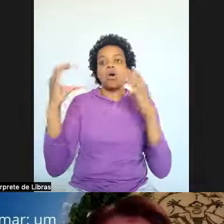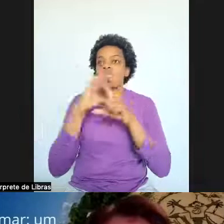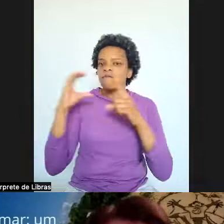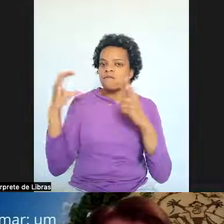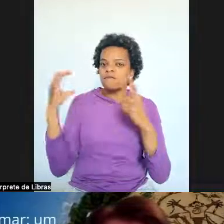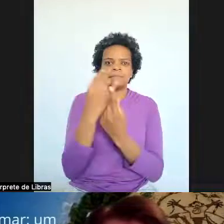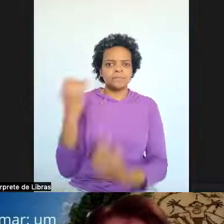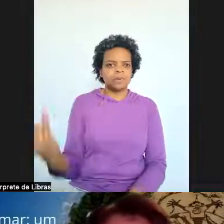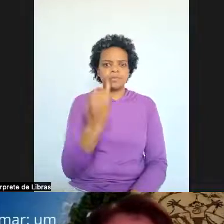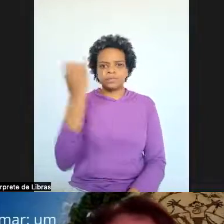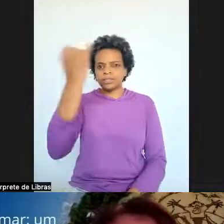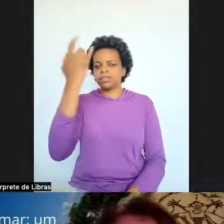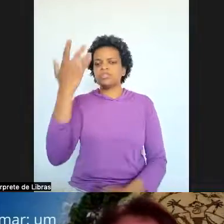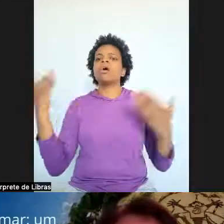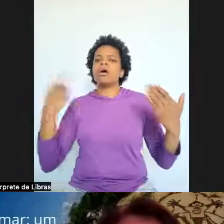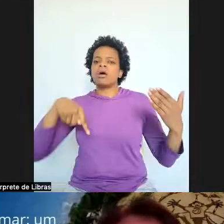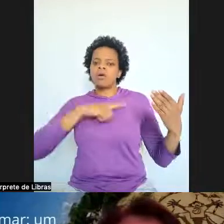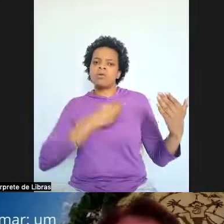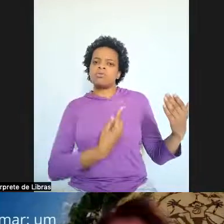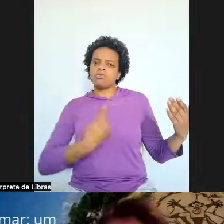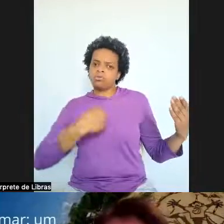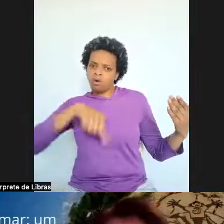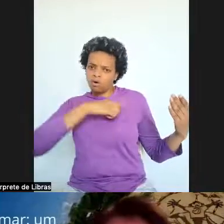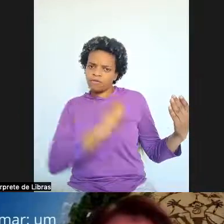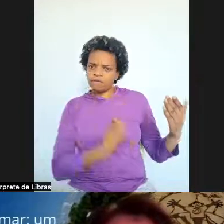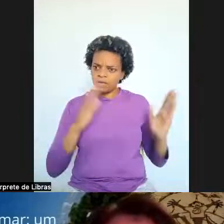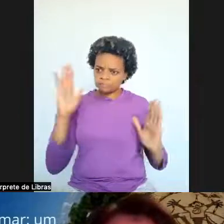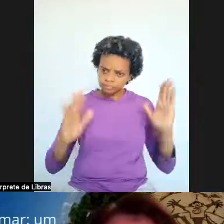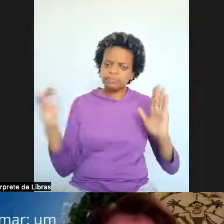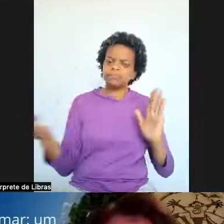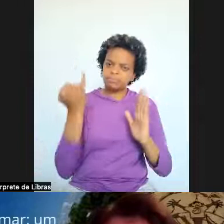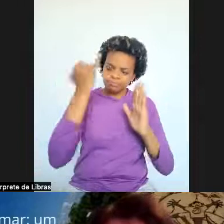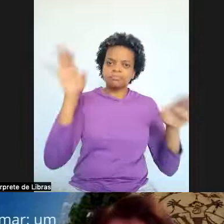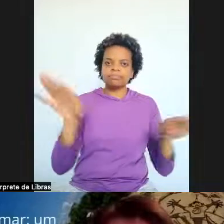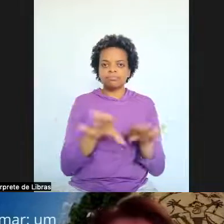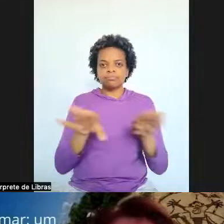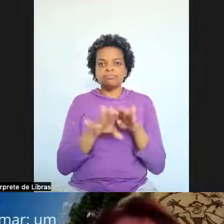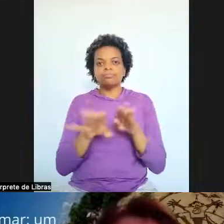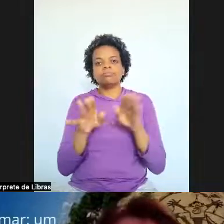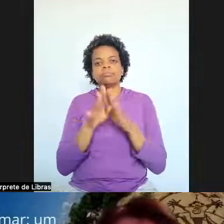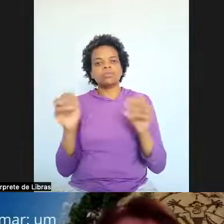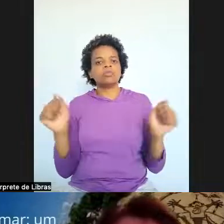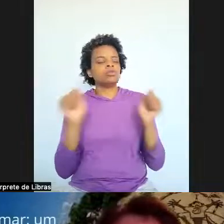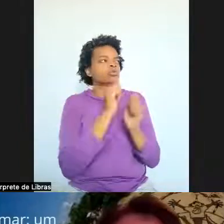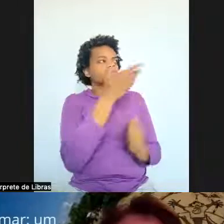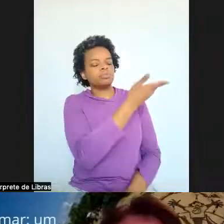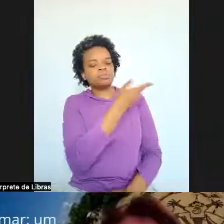Such an important conference and this paramount moment in our lives.